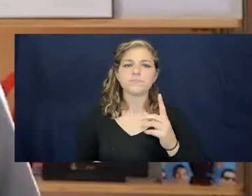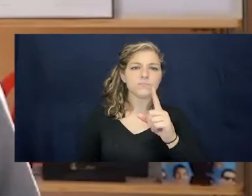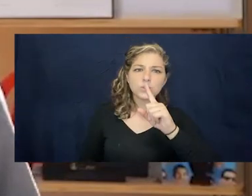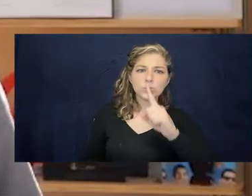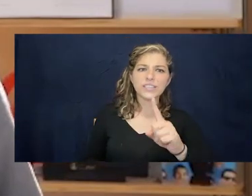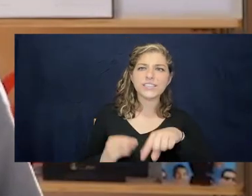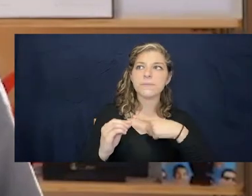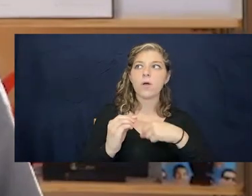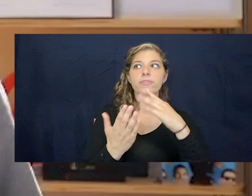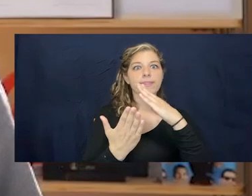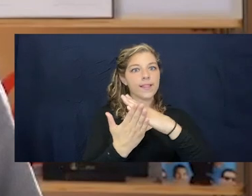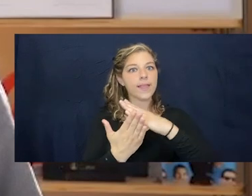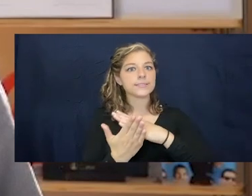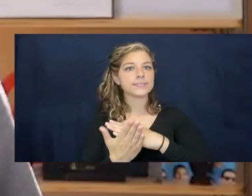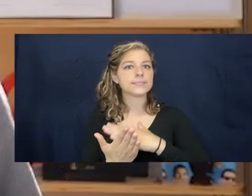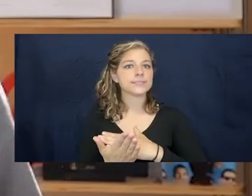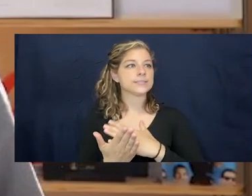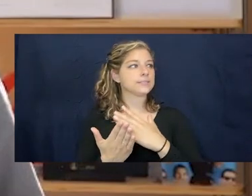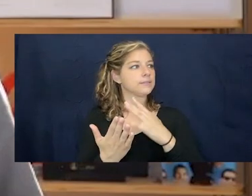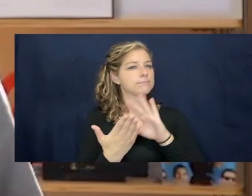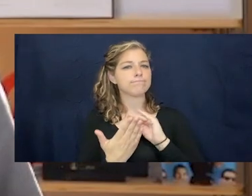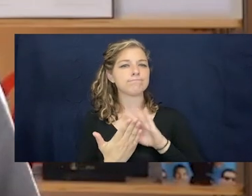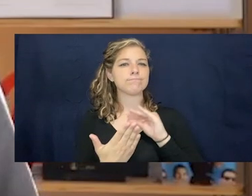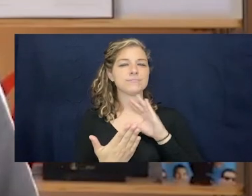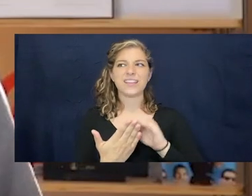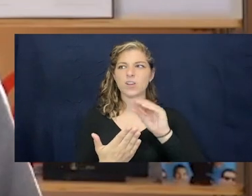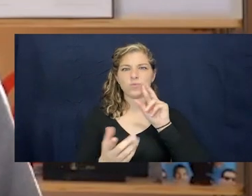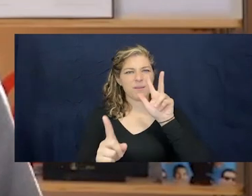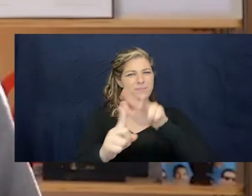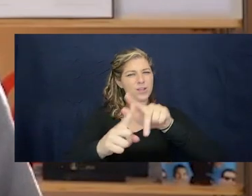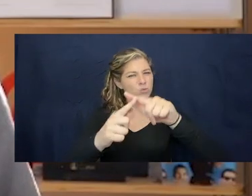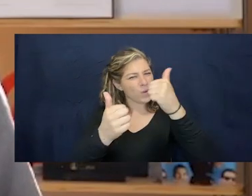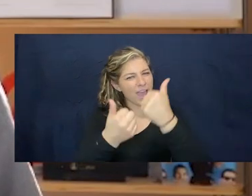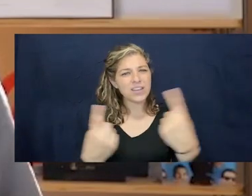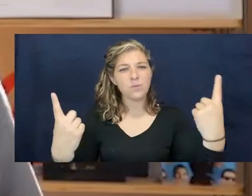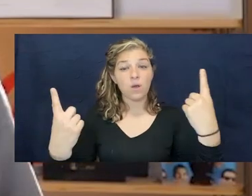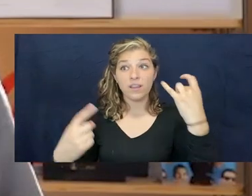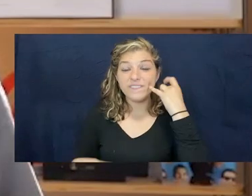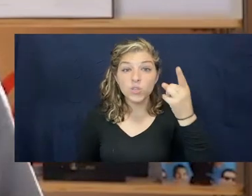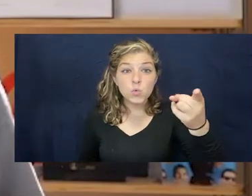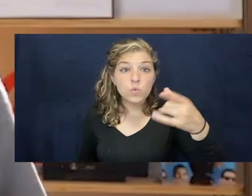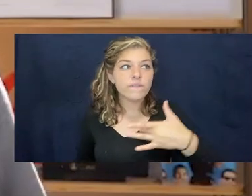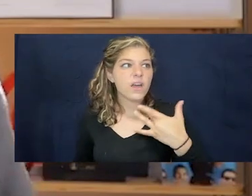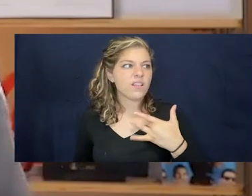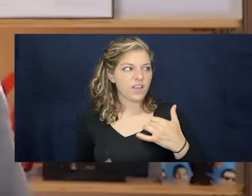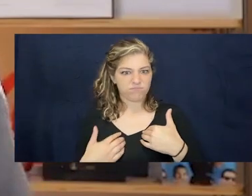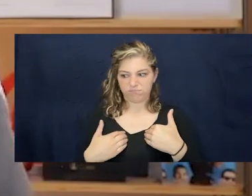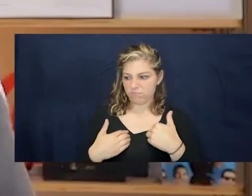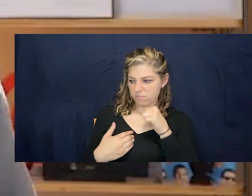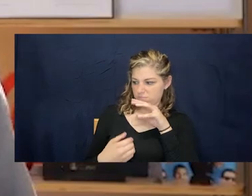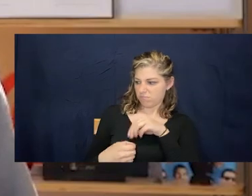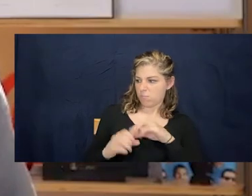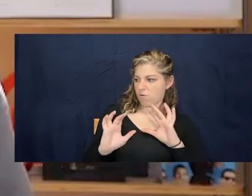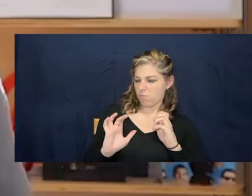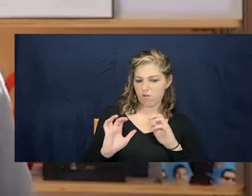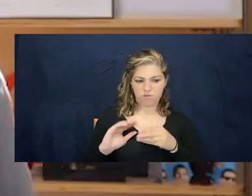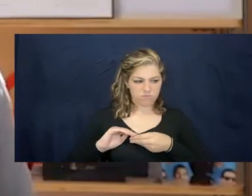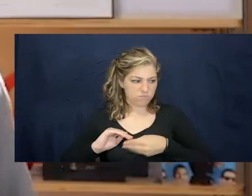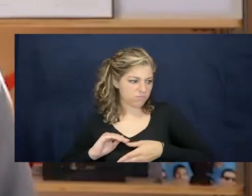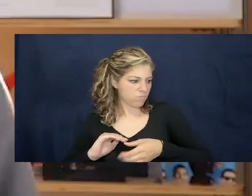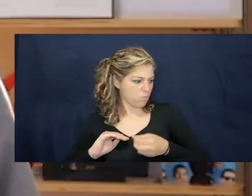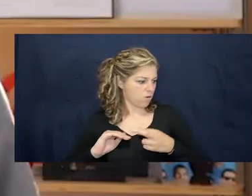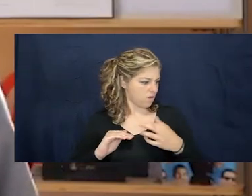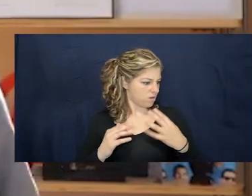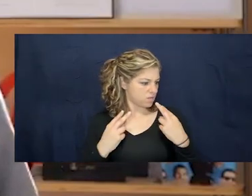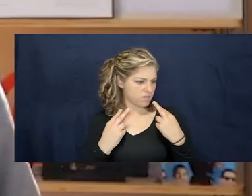unique perspective that I have on the world, but it's the lessons that are truly universal for anybody who have felt